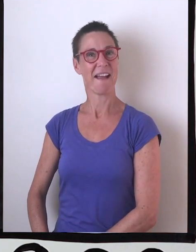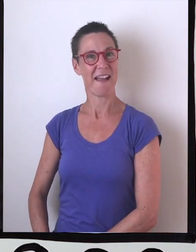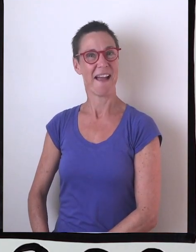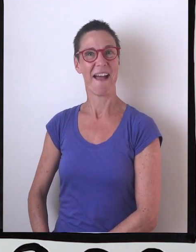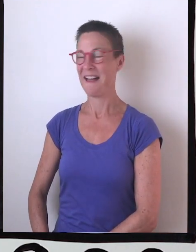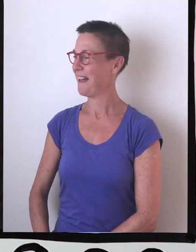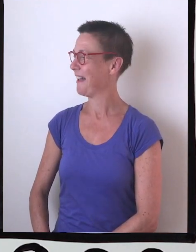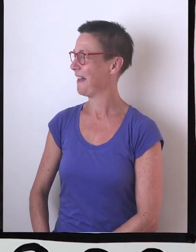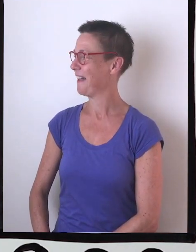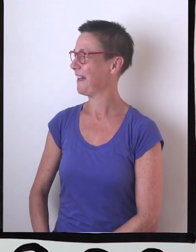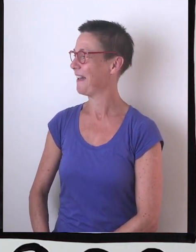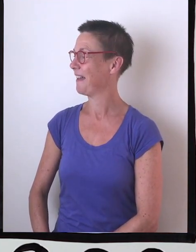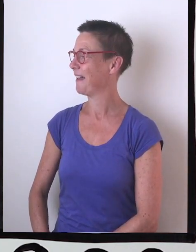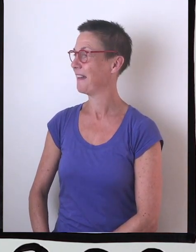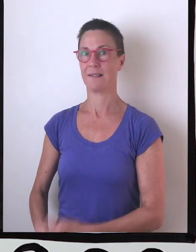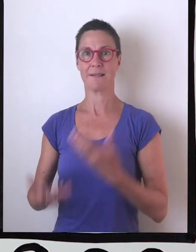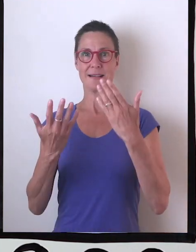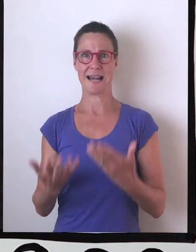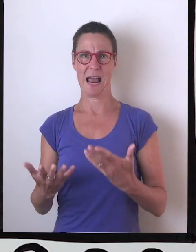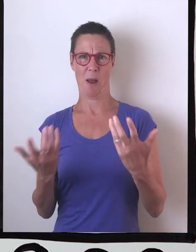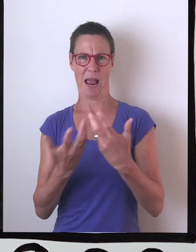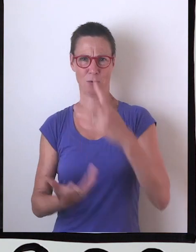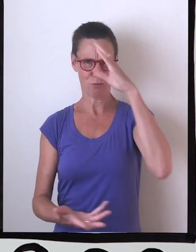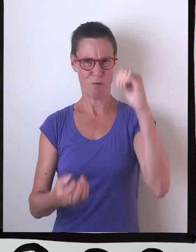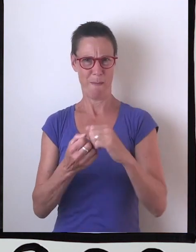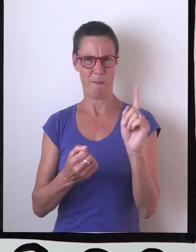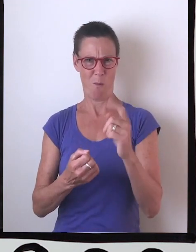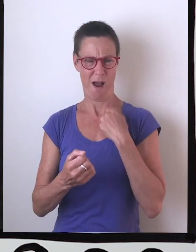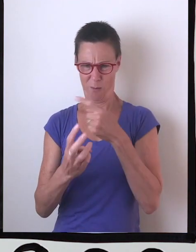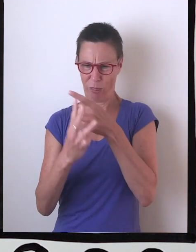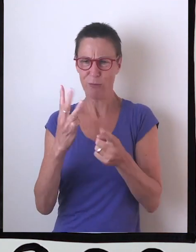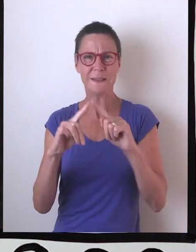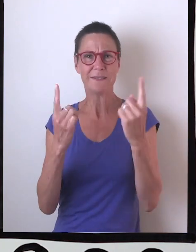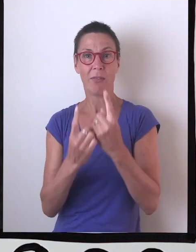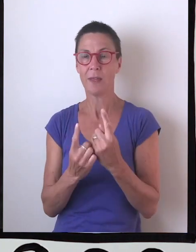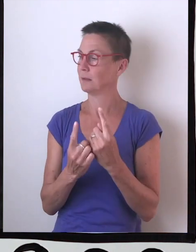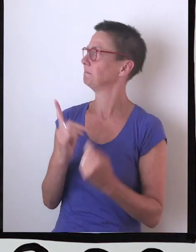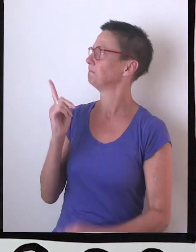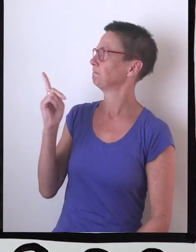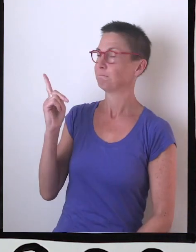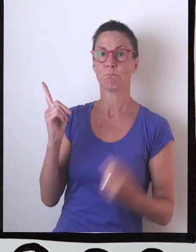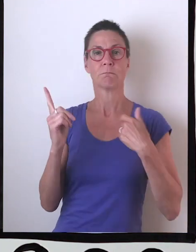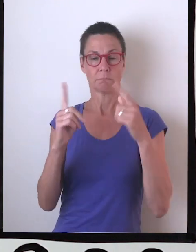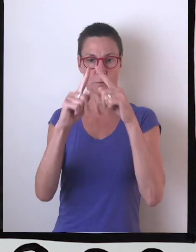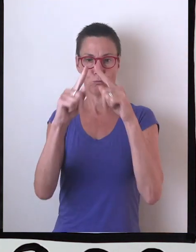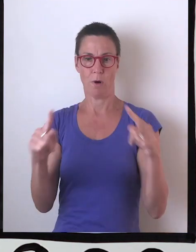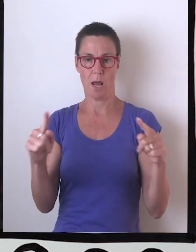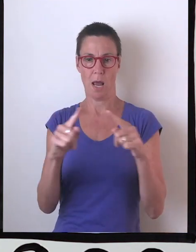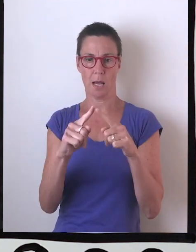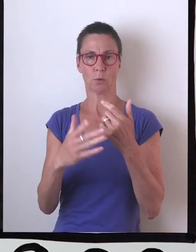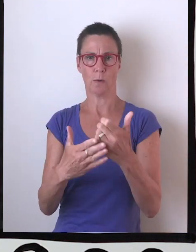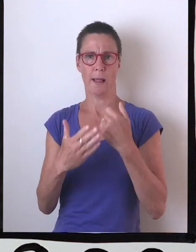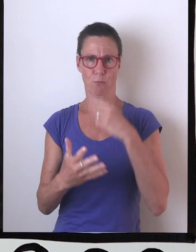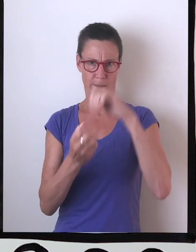1, 2, 3. Yeah, that's great, I love it. Okay, cool. So now we're gonna make a record of that on our paper here. So I've got a triangle in the middle